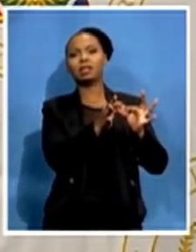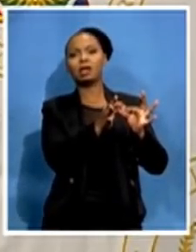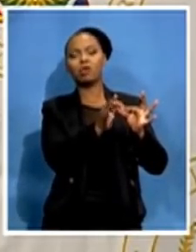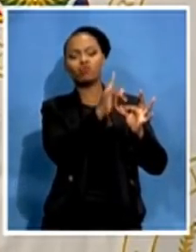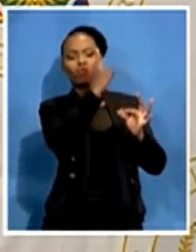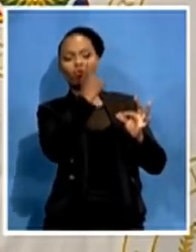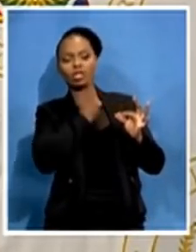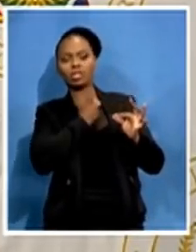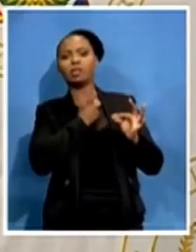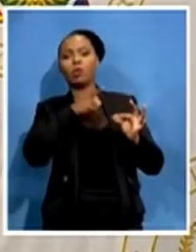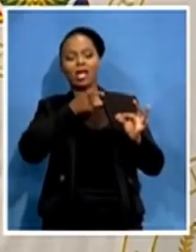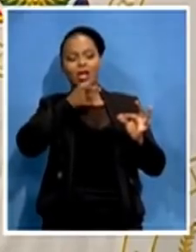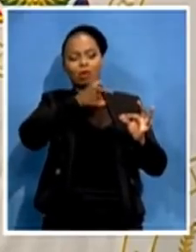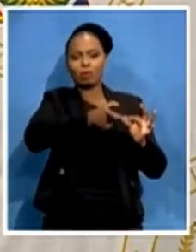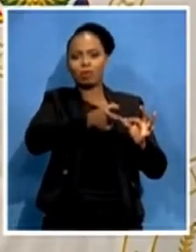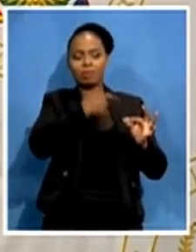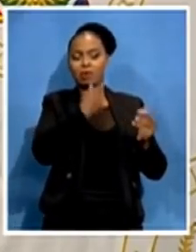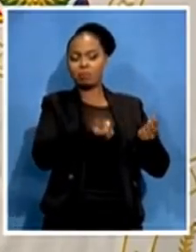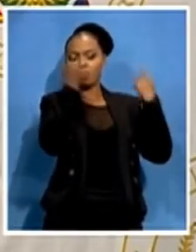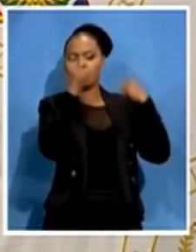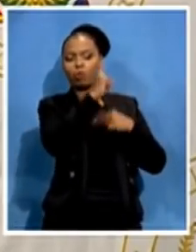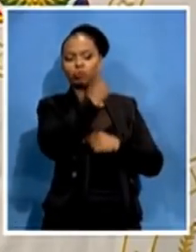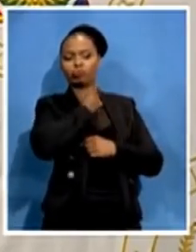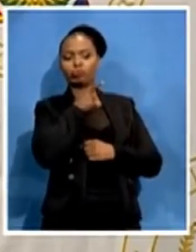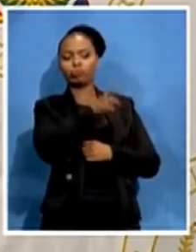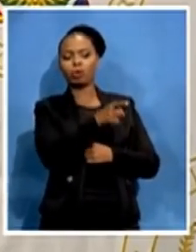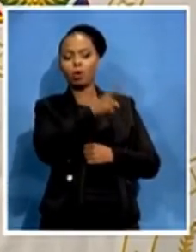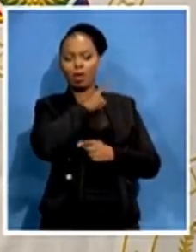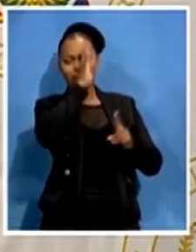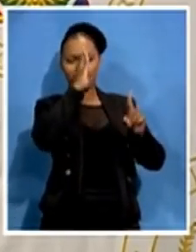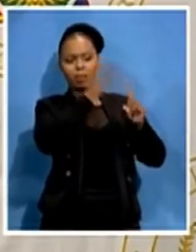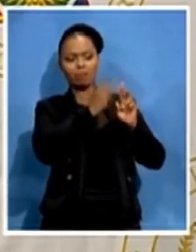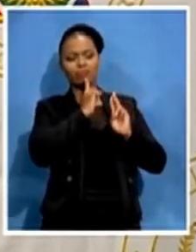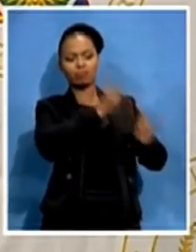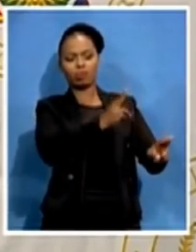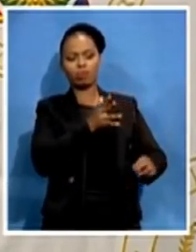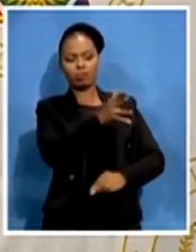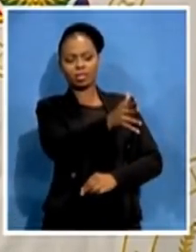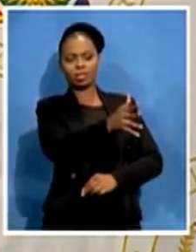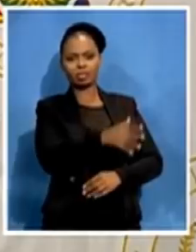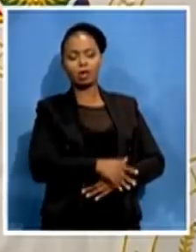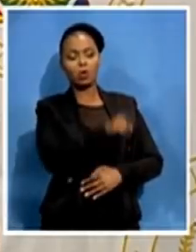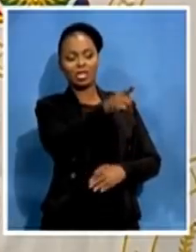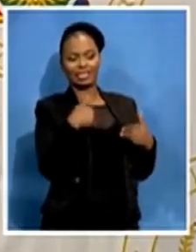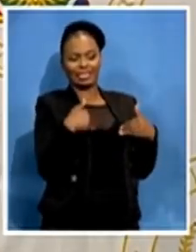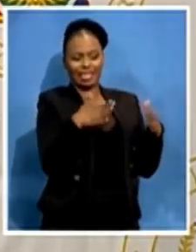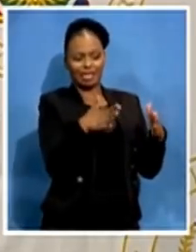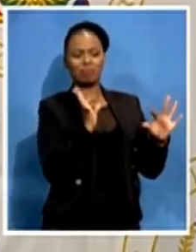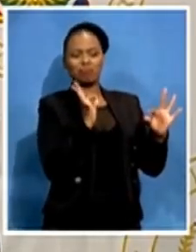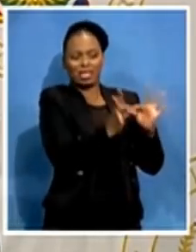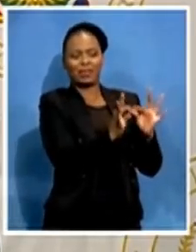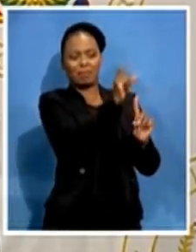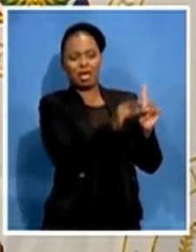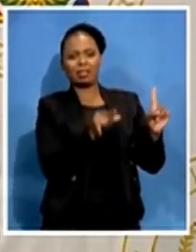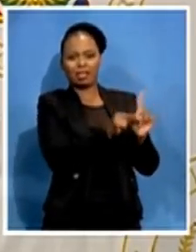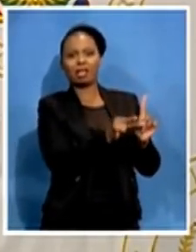don't, because I want to be direct in dealing with your question. Just start with a particular person and say, there is a perception that this